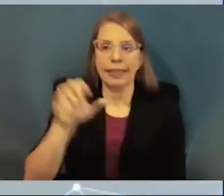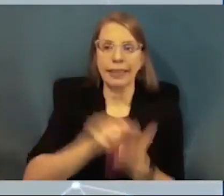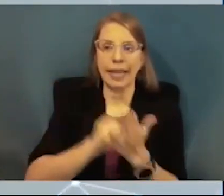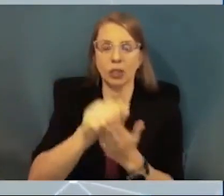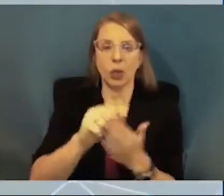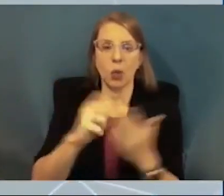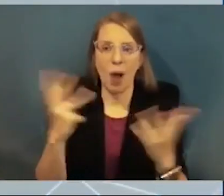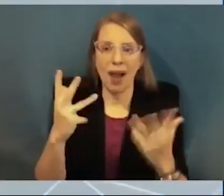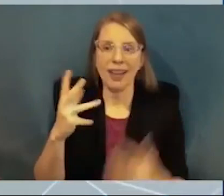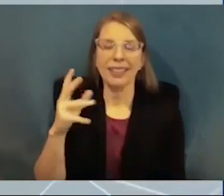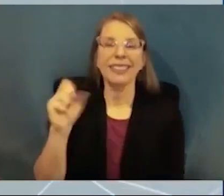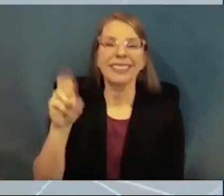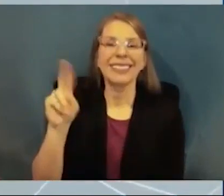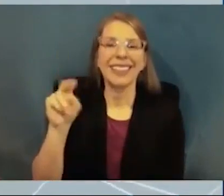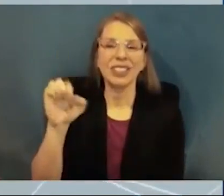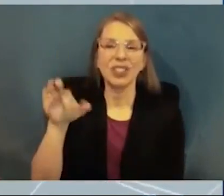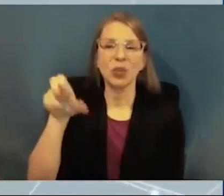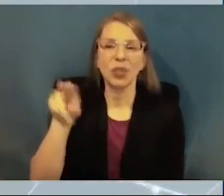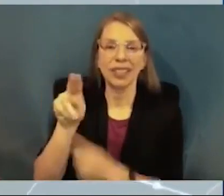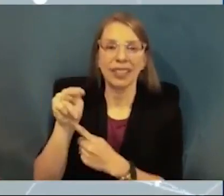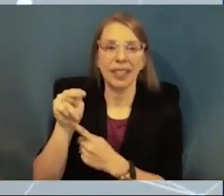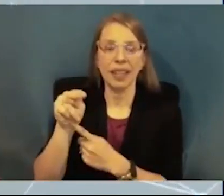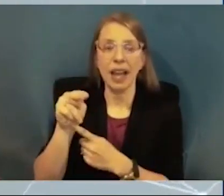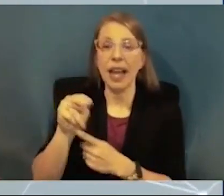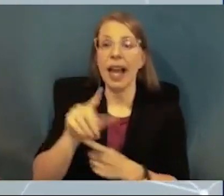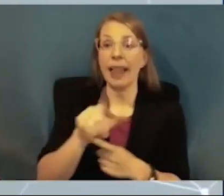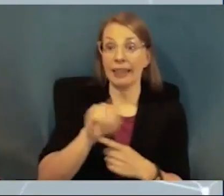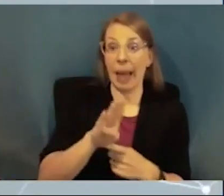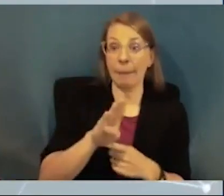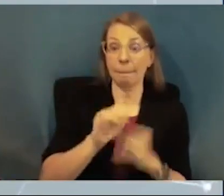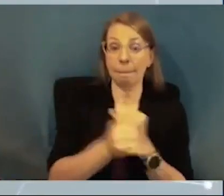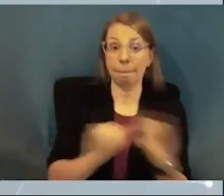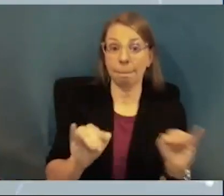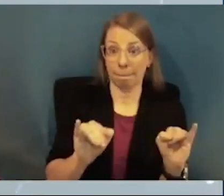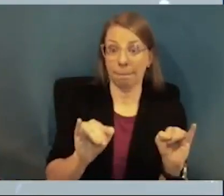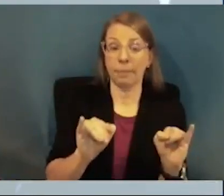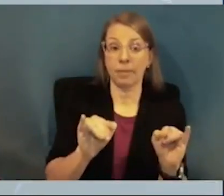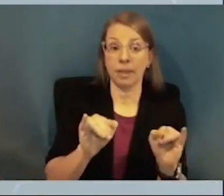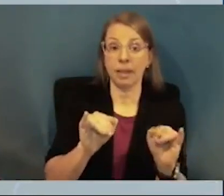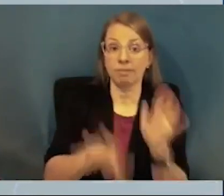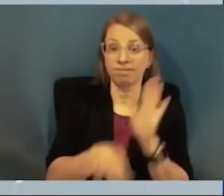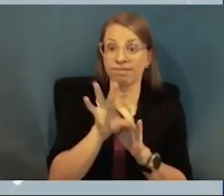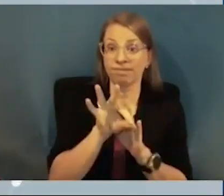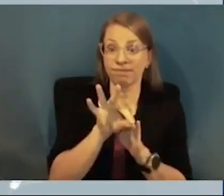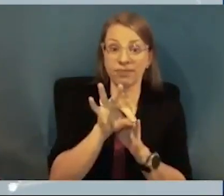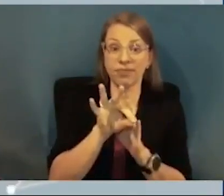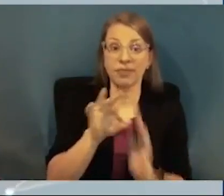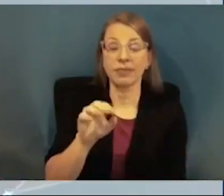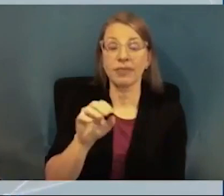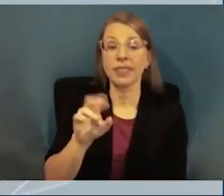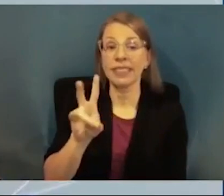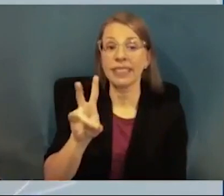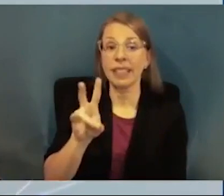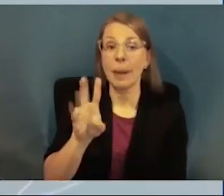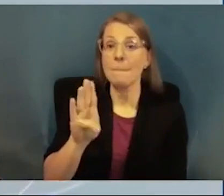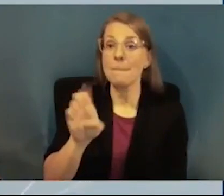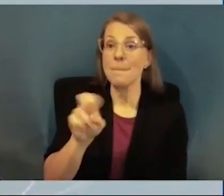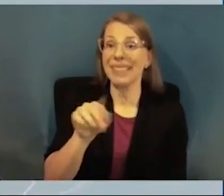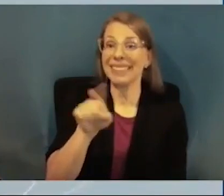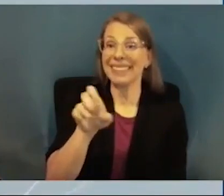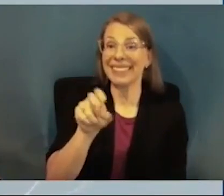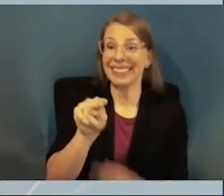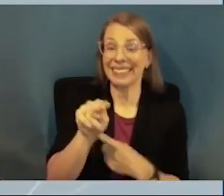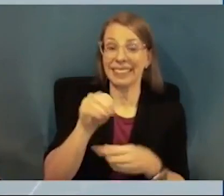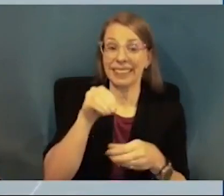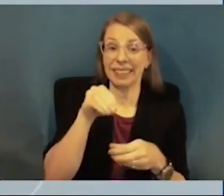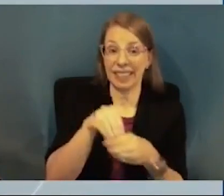testing lab detected the chemical benzene, a known human carcinogen, in 78 sunscreen products, and is now calling on the Food and